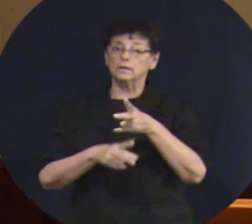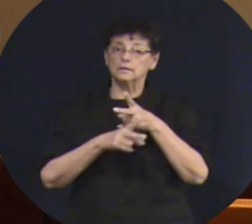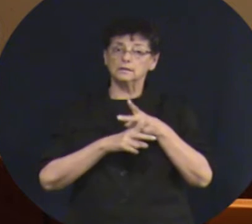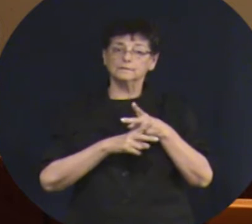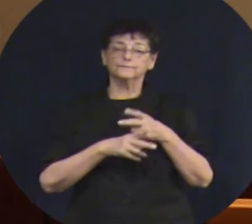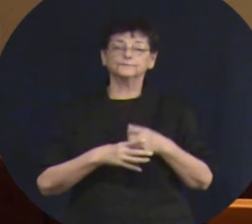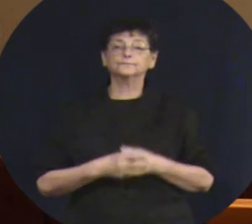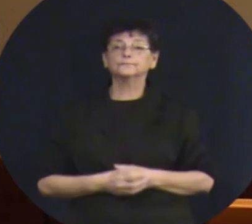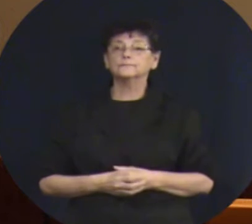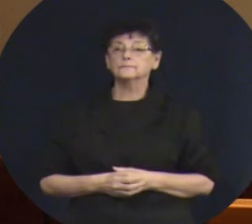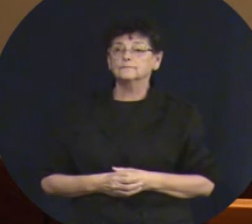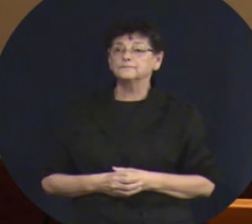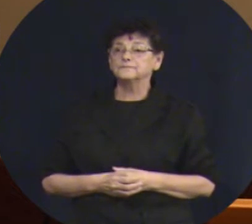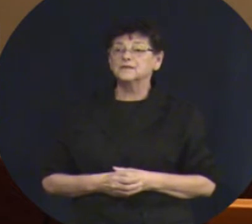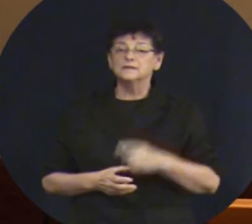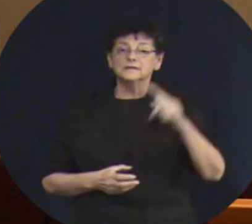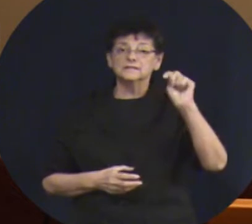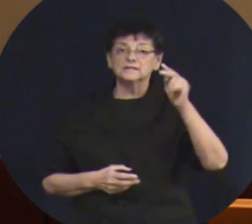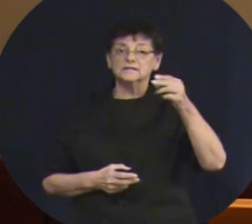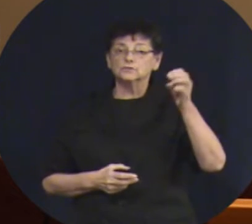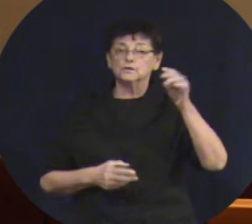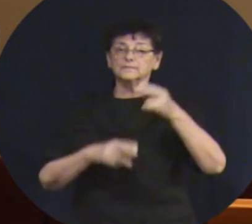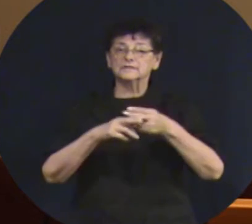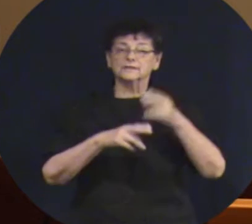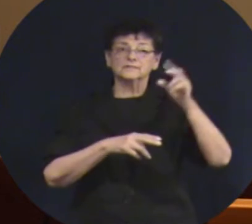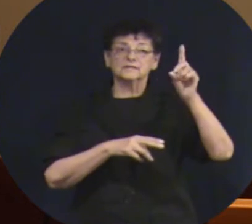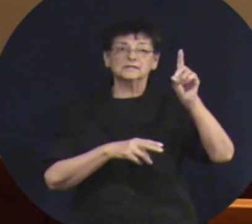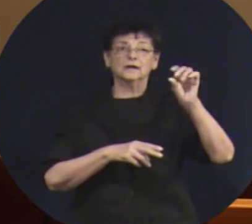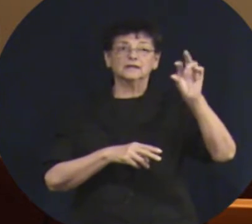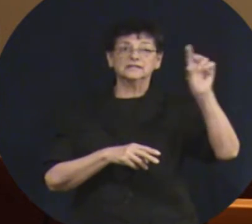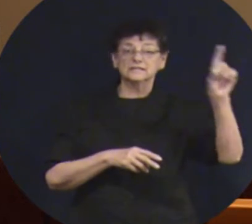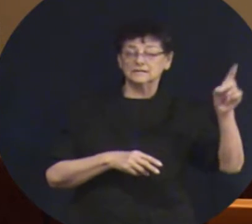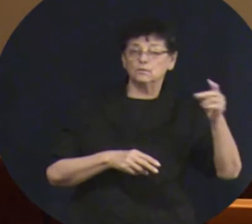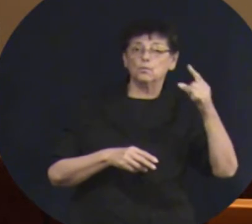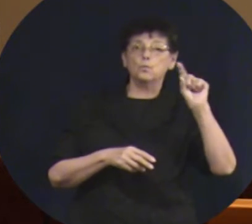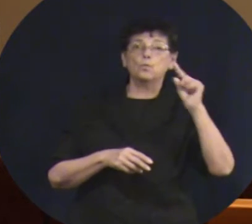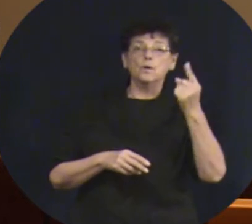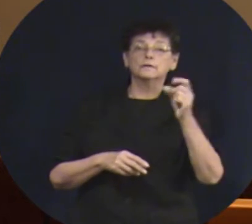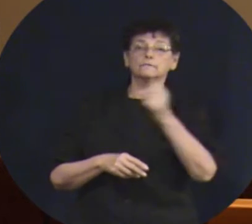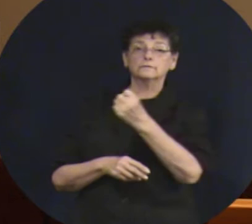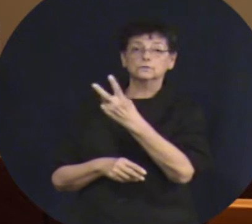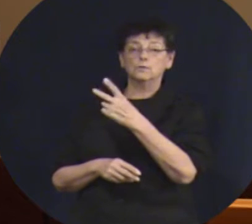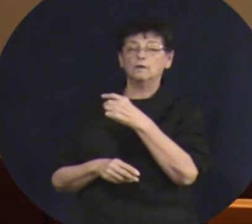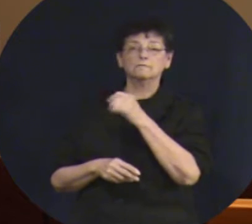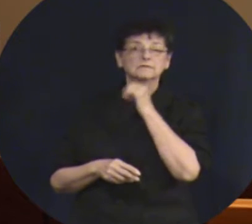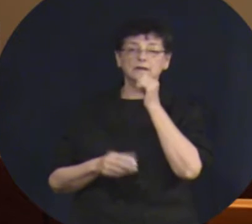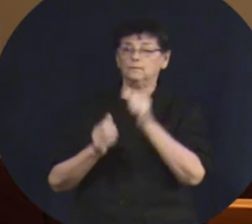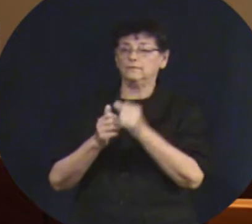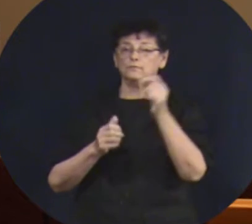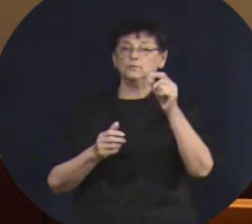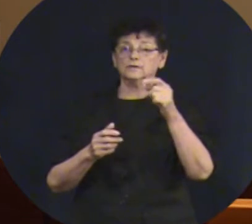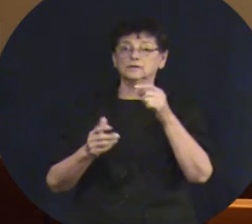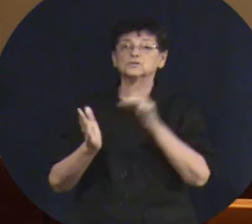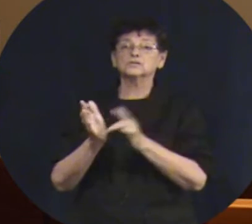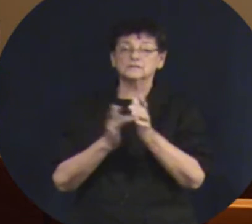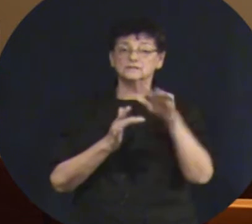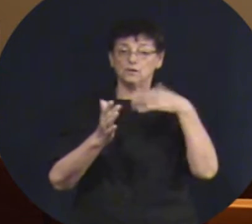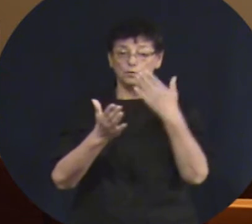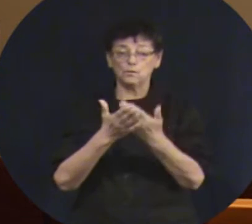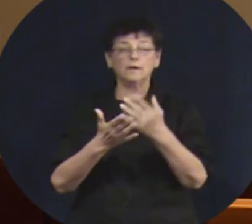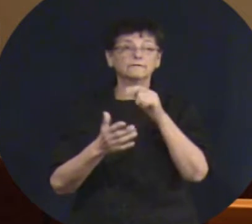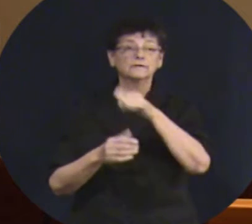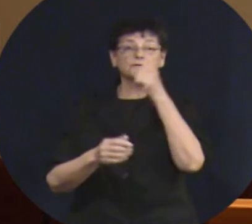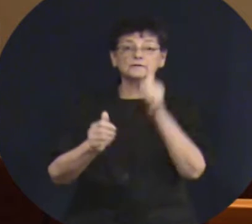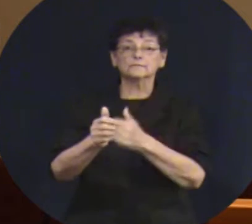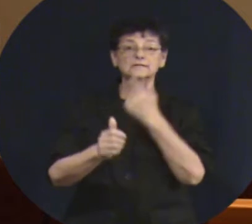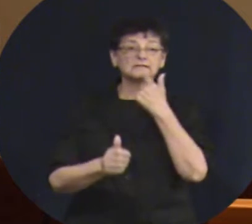retained. Thomas, called Didymus, one of the 12, was not with them when Jesus came. So the other disciples said